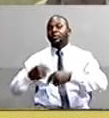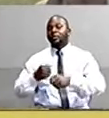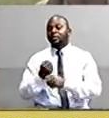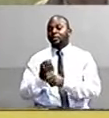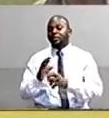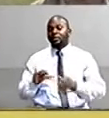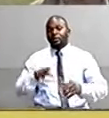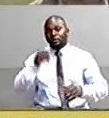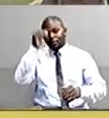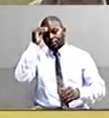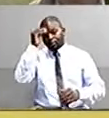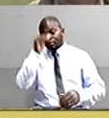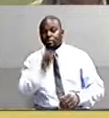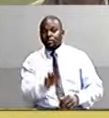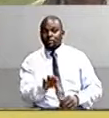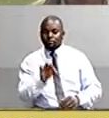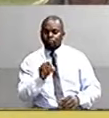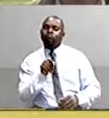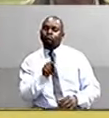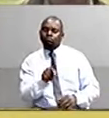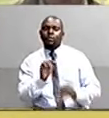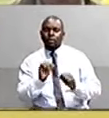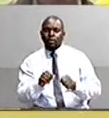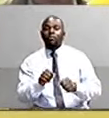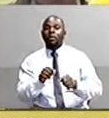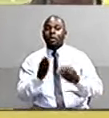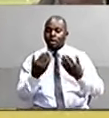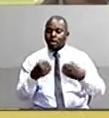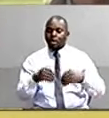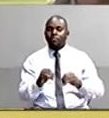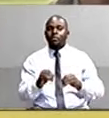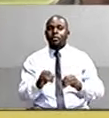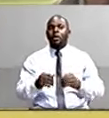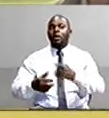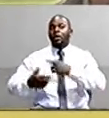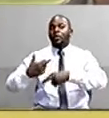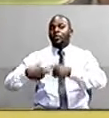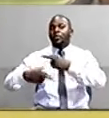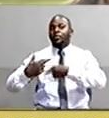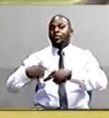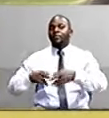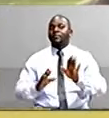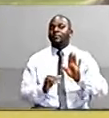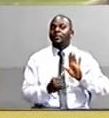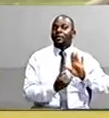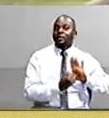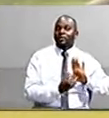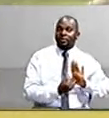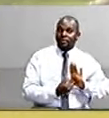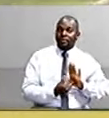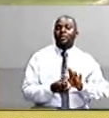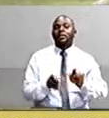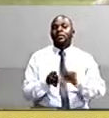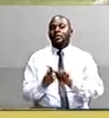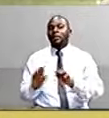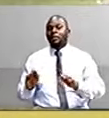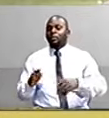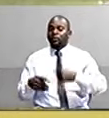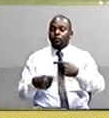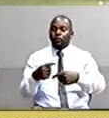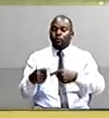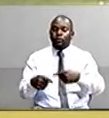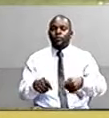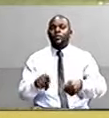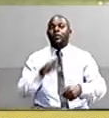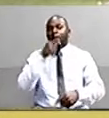the resilience you have picked, I think we shall be able to keep the revolution legacy, to also continue the legacy of Museum